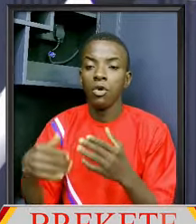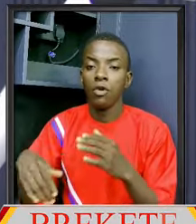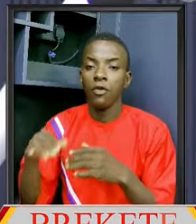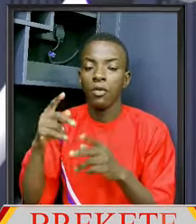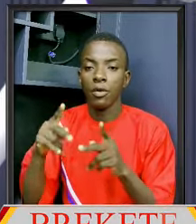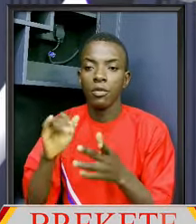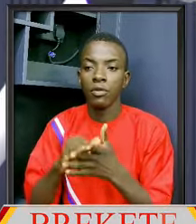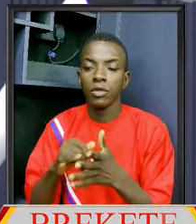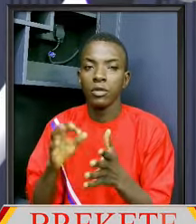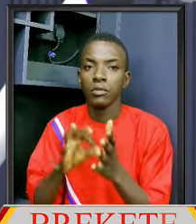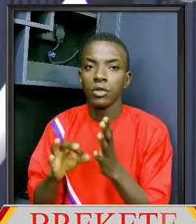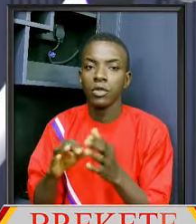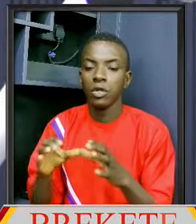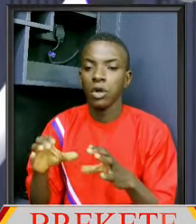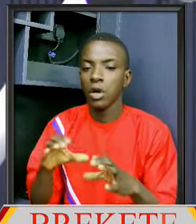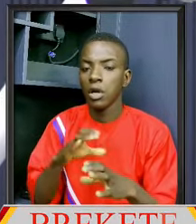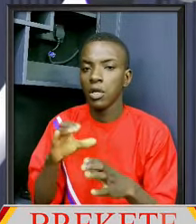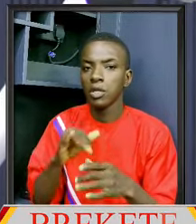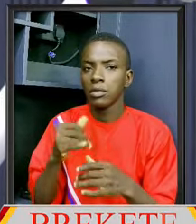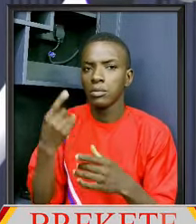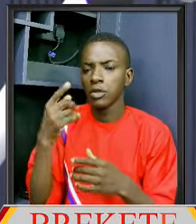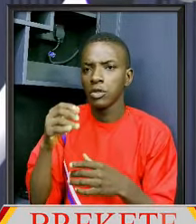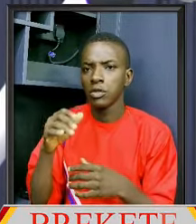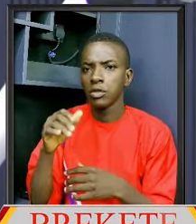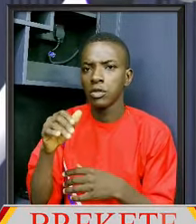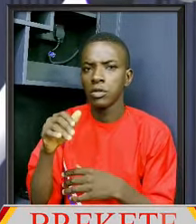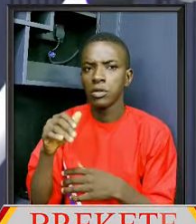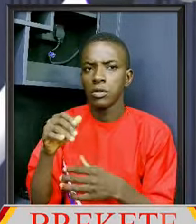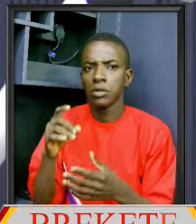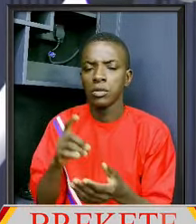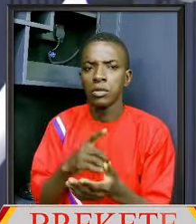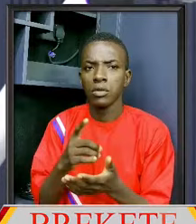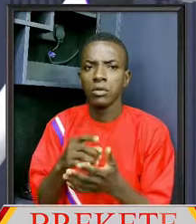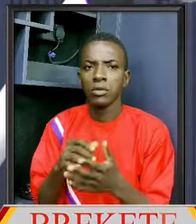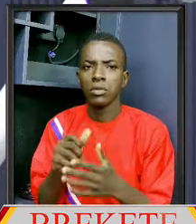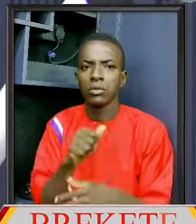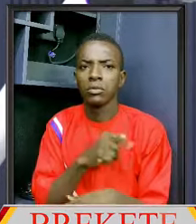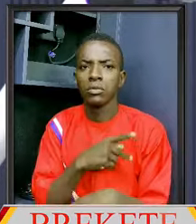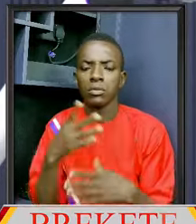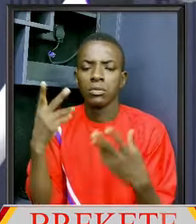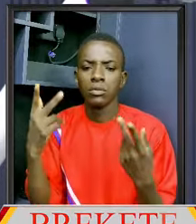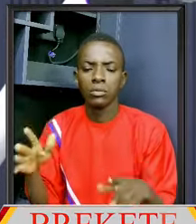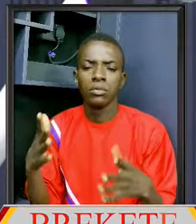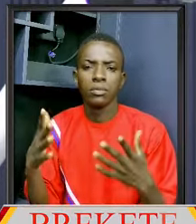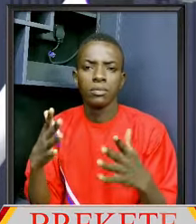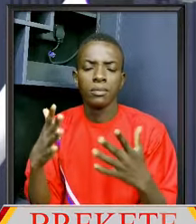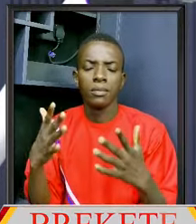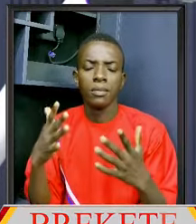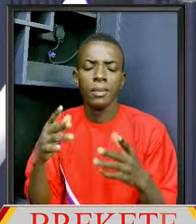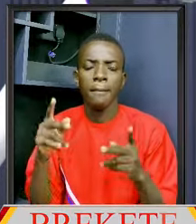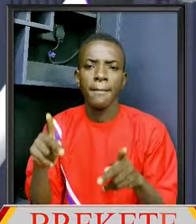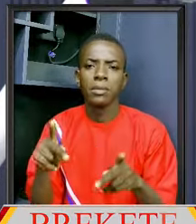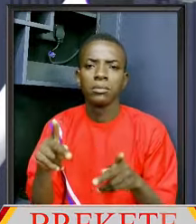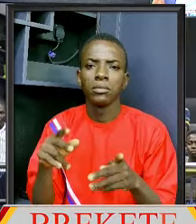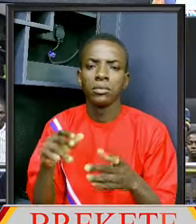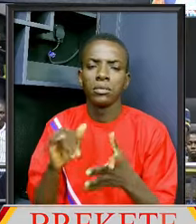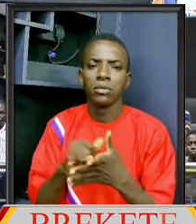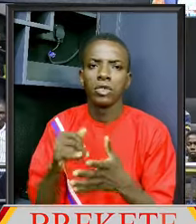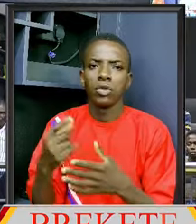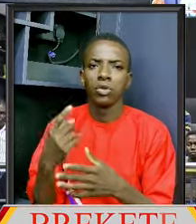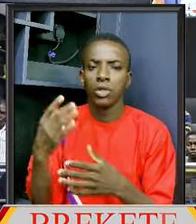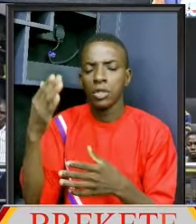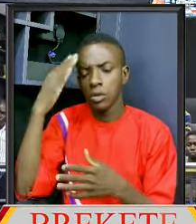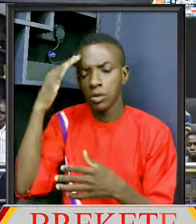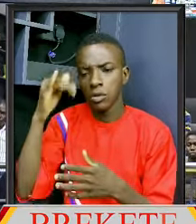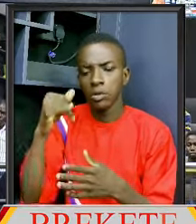moreover, for people who mention character, Dr. Ifa and a person who I know. We appreciate him. Now, person where, for the